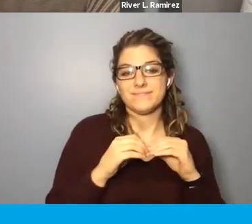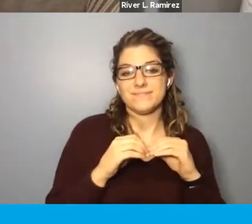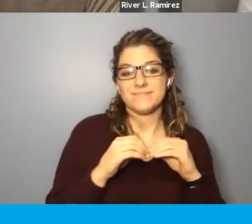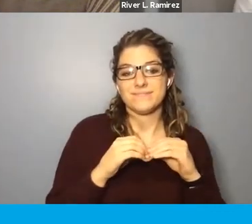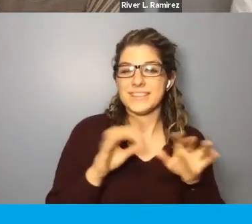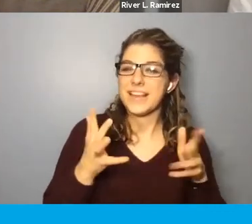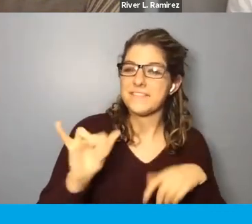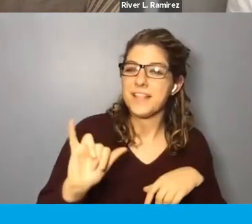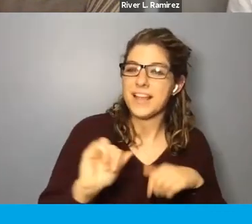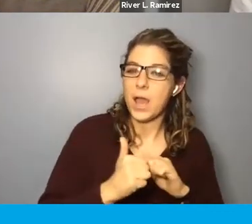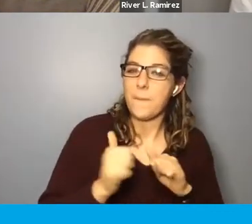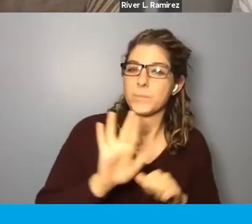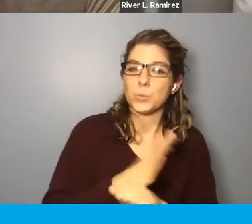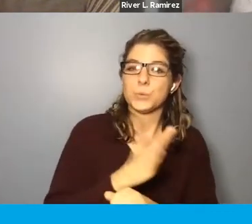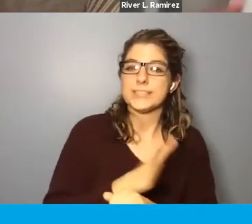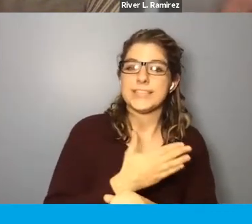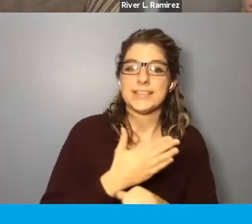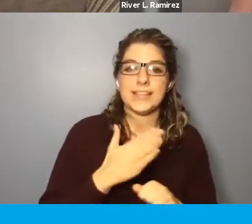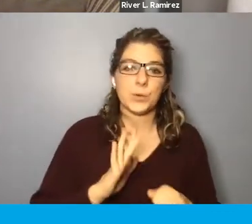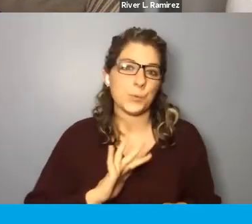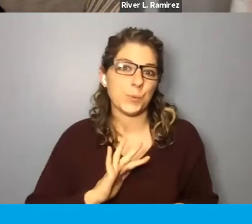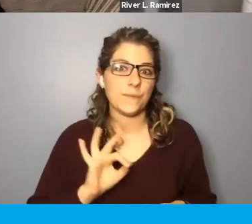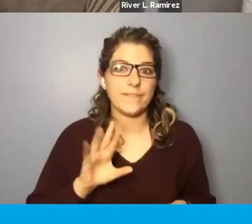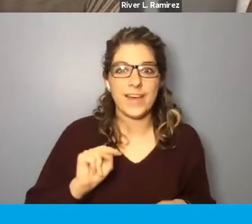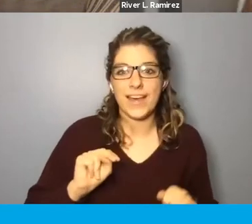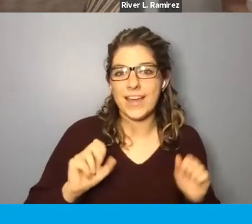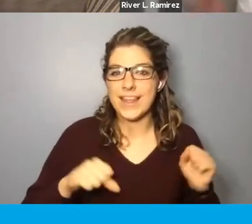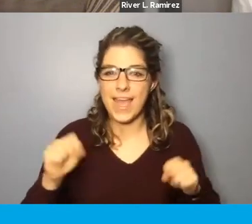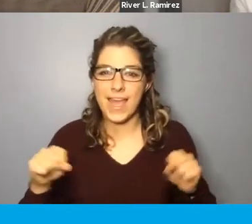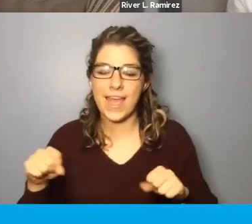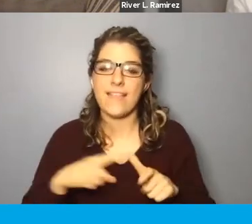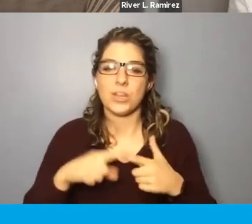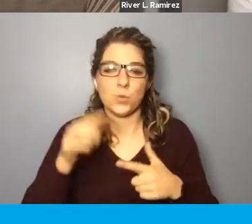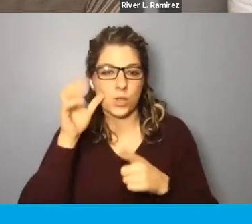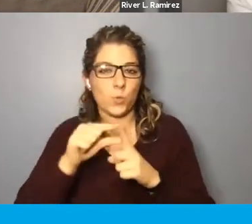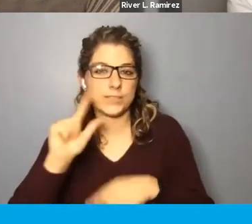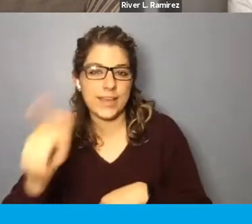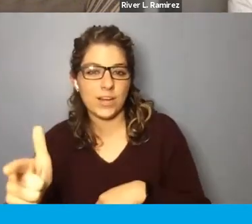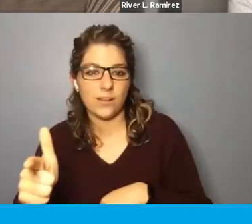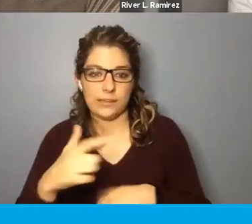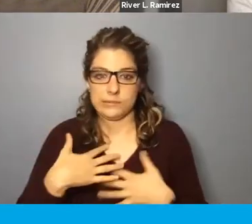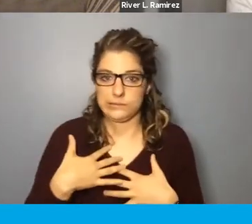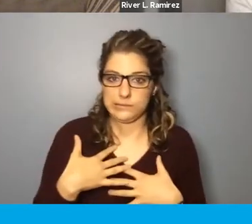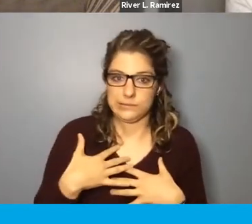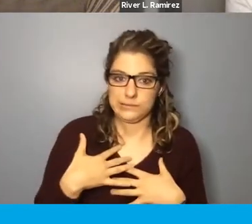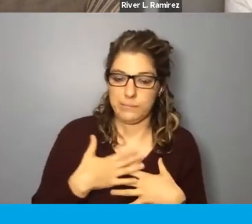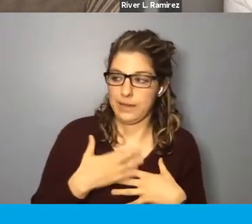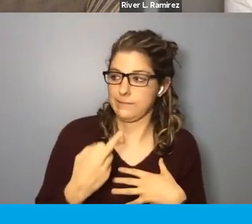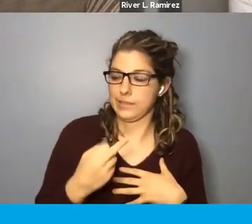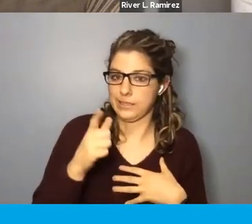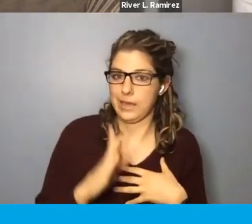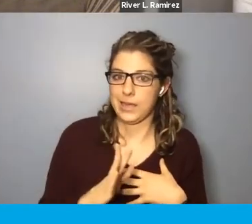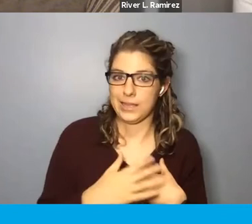kind of like how music is like, ooh, fun, yeah. But then you hear the words later and you're like, oh my fucking